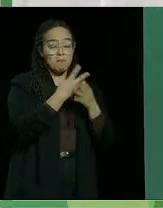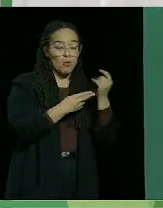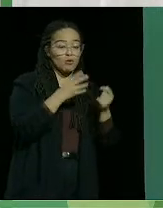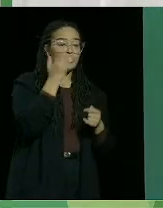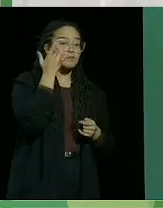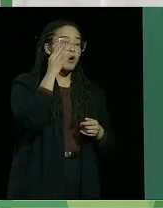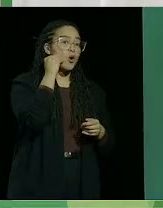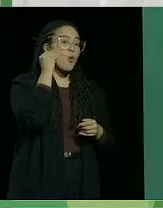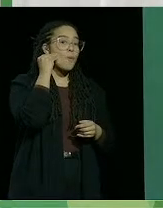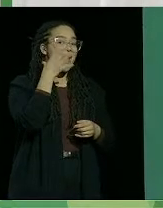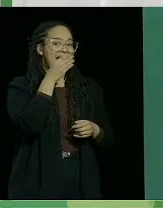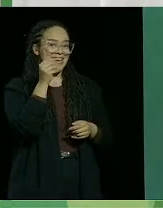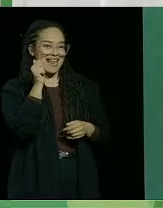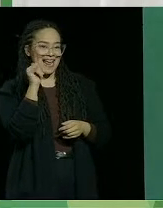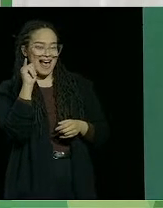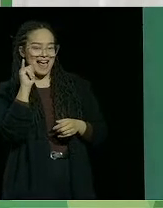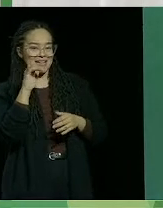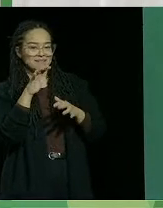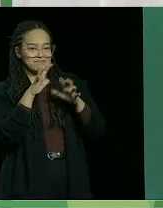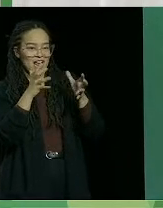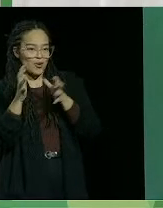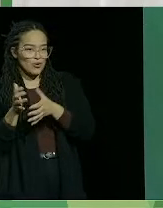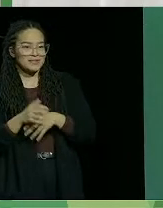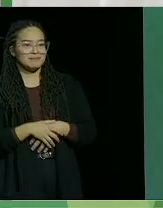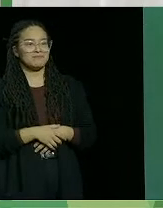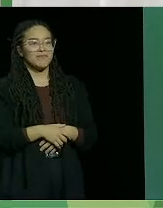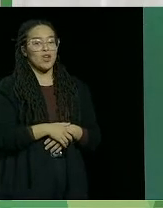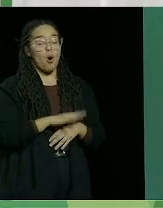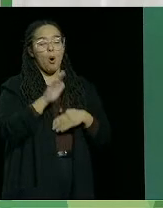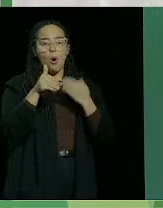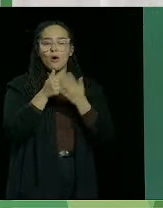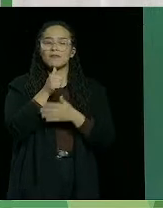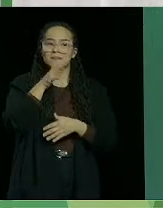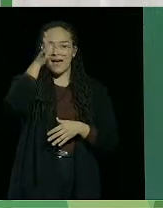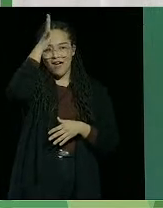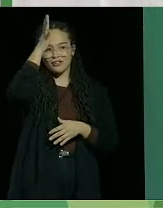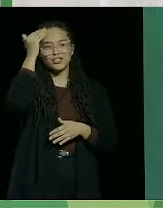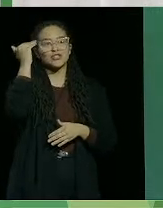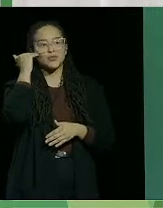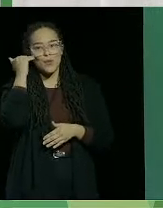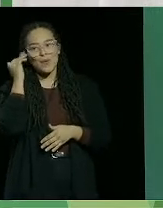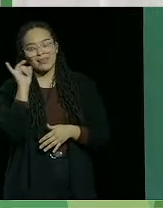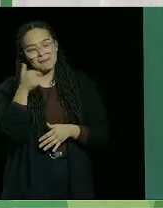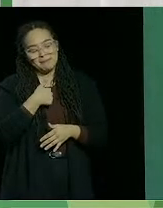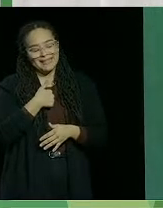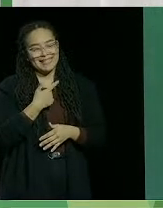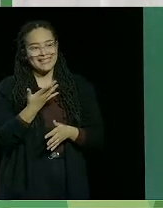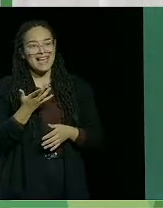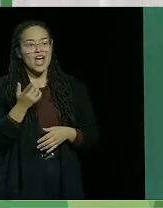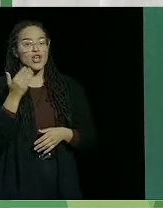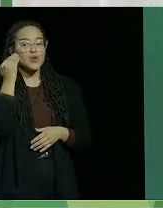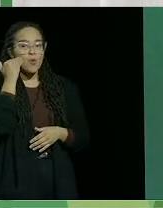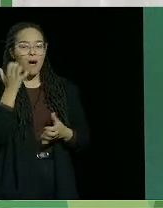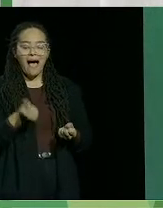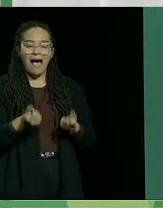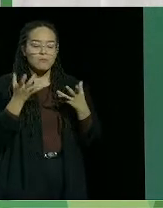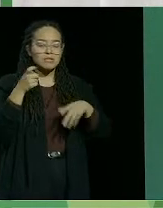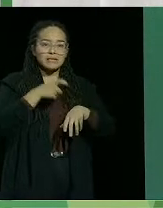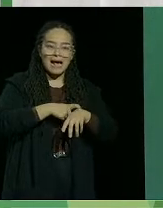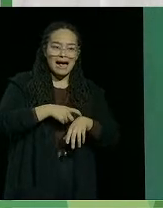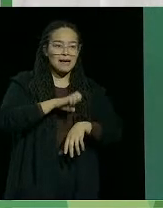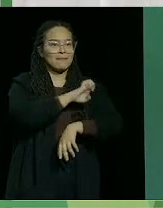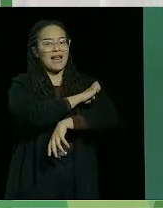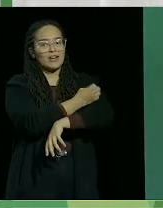artificial intelligence categories. All of you parents out there, like myself, know how much time and energy